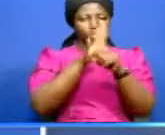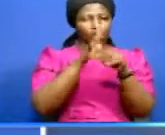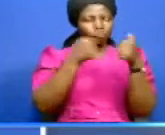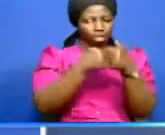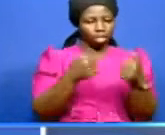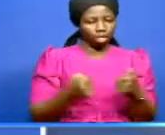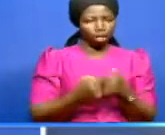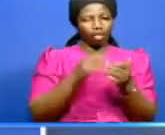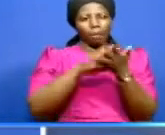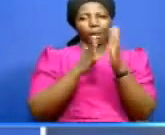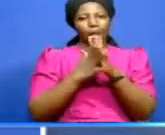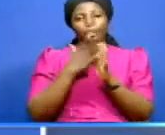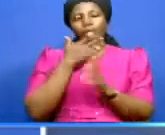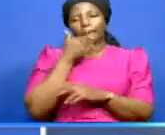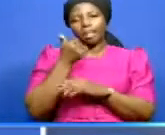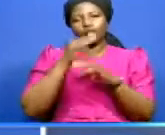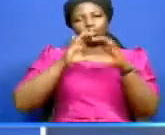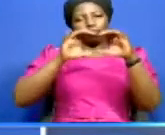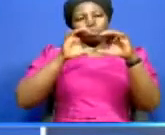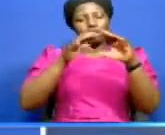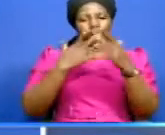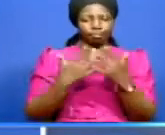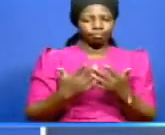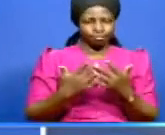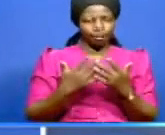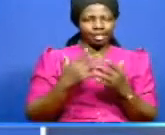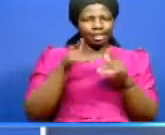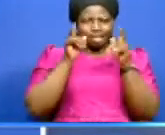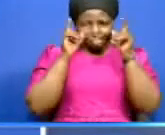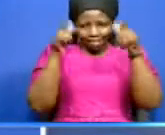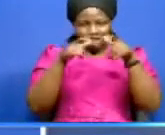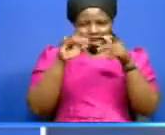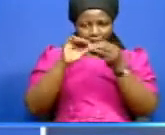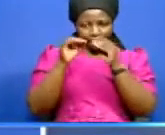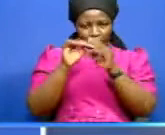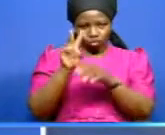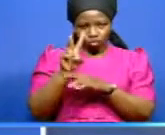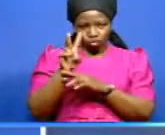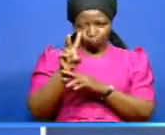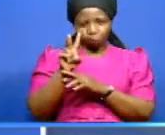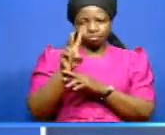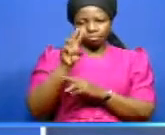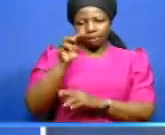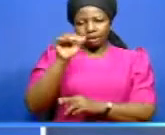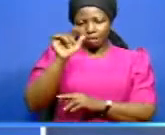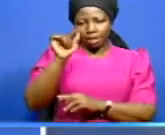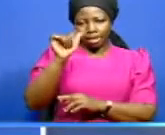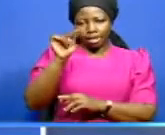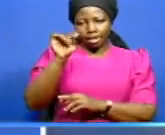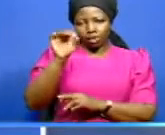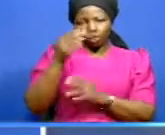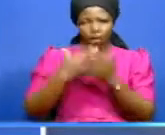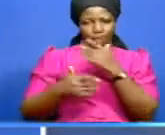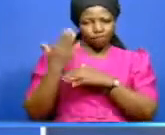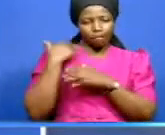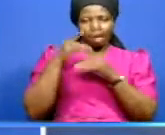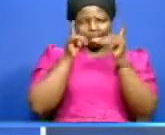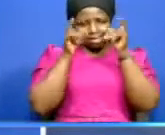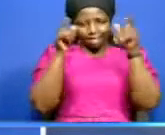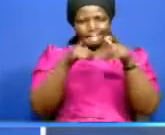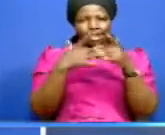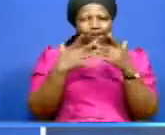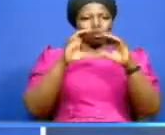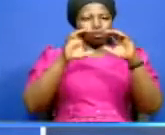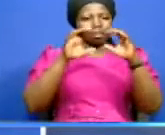in the month ahead of Tusker FC tactician Robert Matano, who came second. The former Tusker tactician becomes